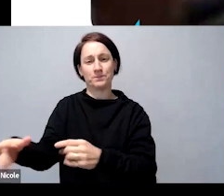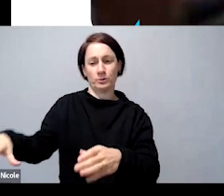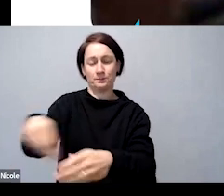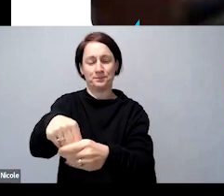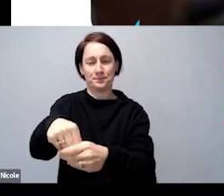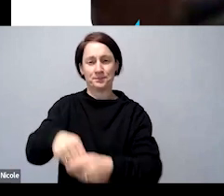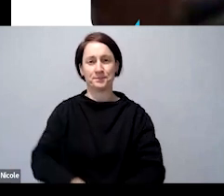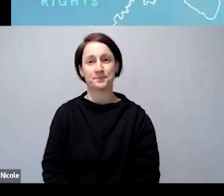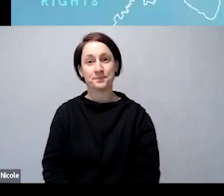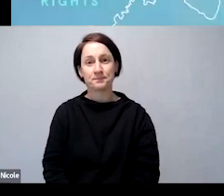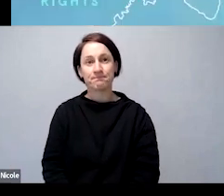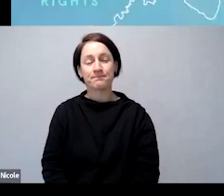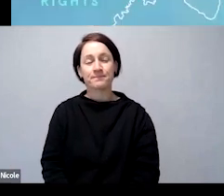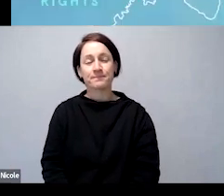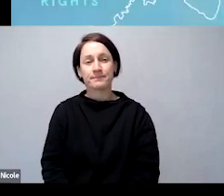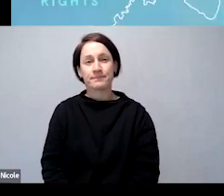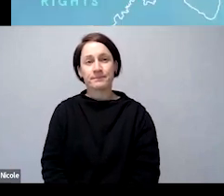please.